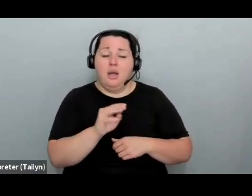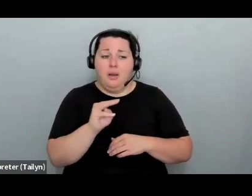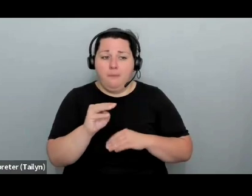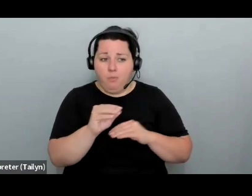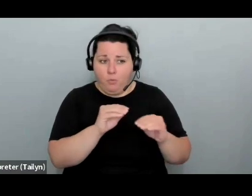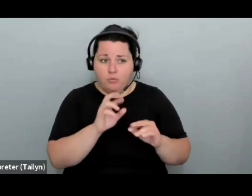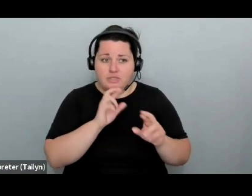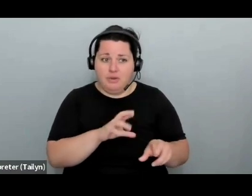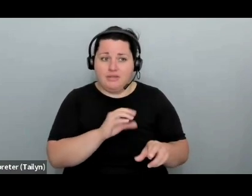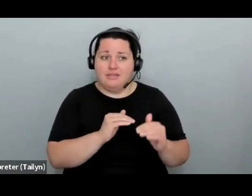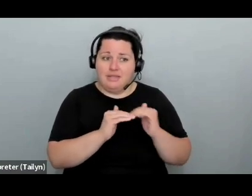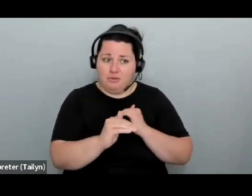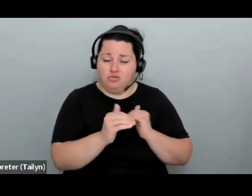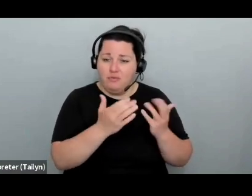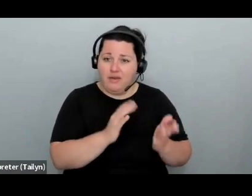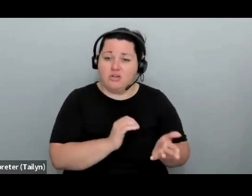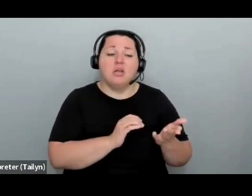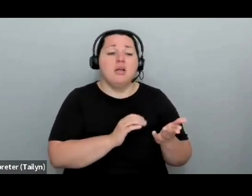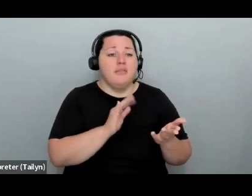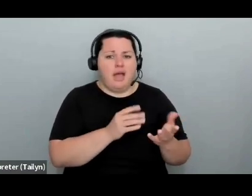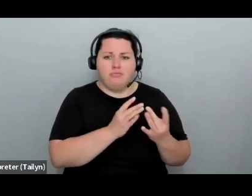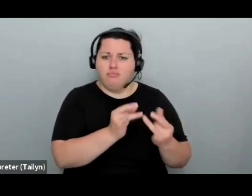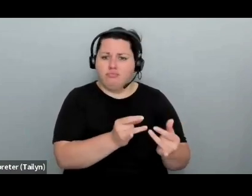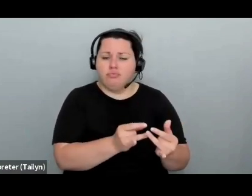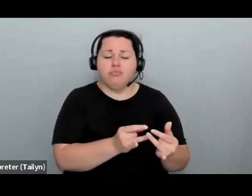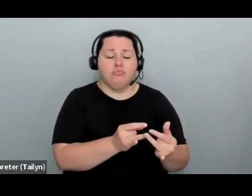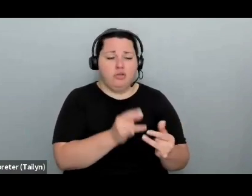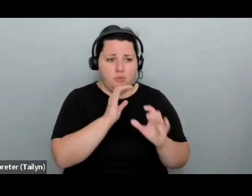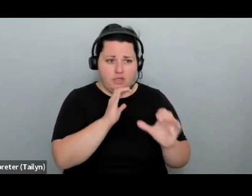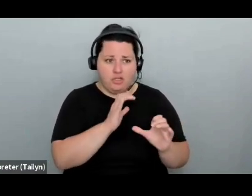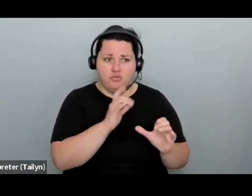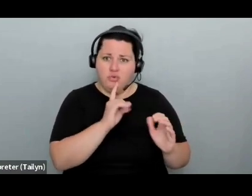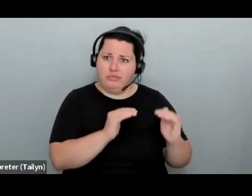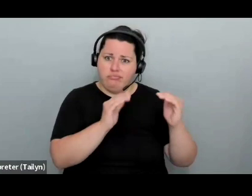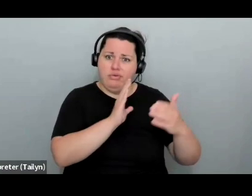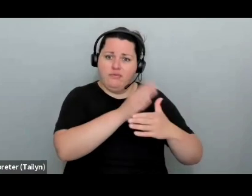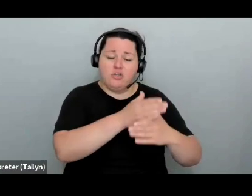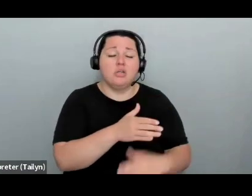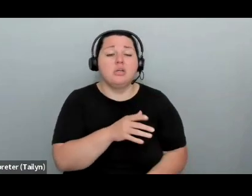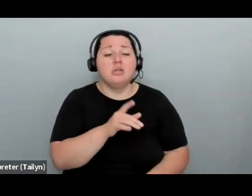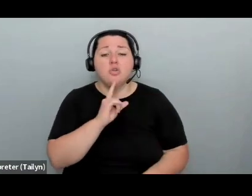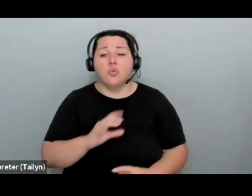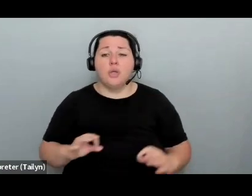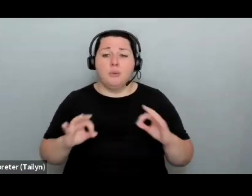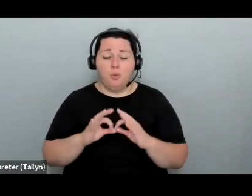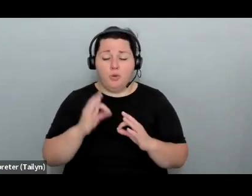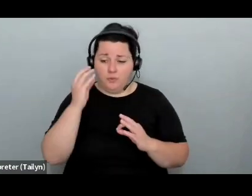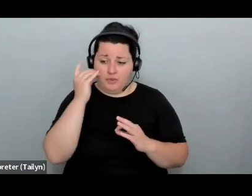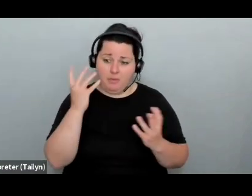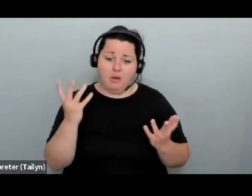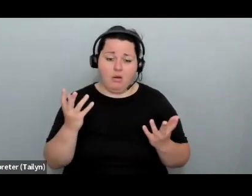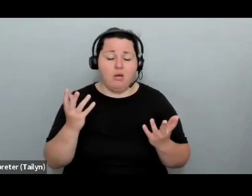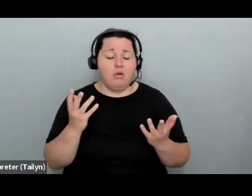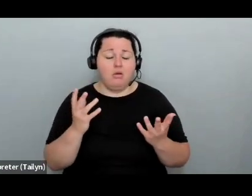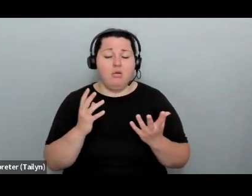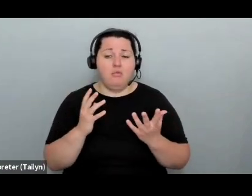stabilization providers, creating a streamless communication and an upscale intervention. I think also some of the important things to think about. How